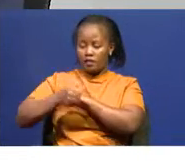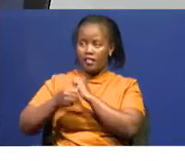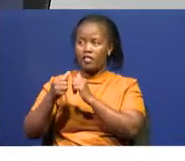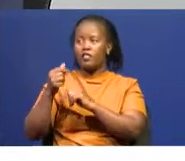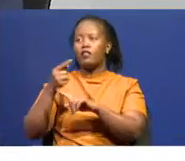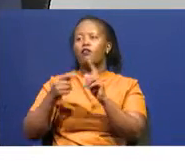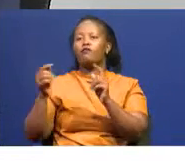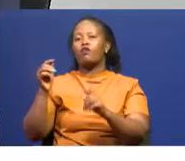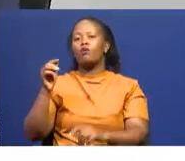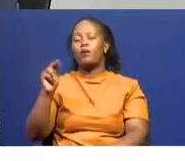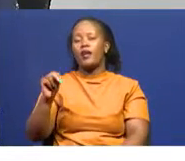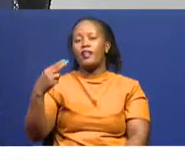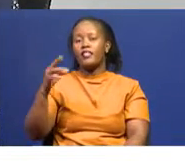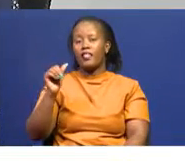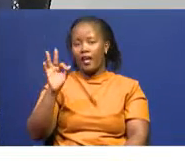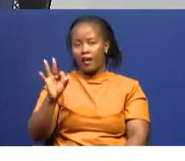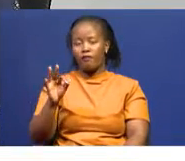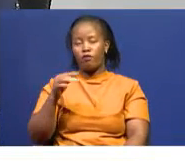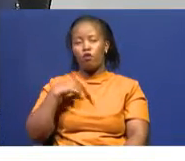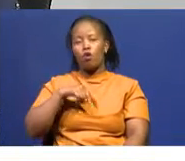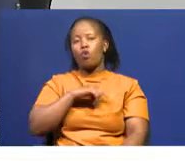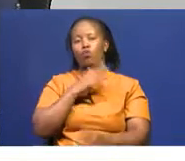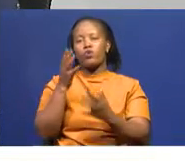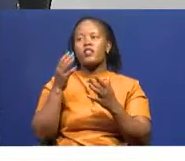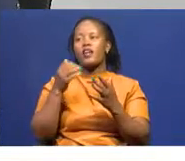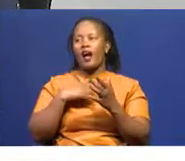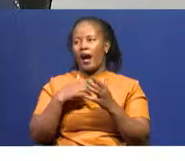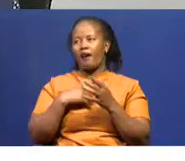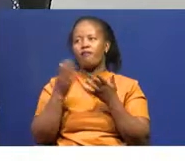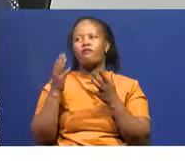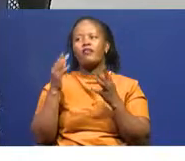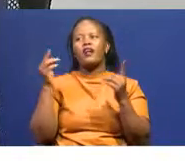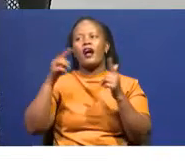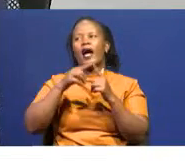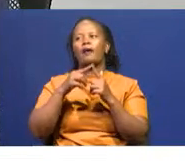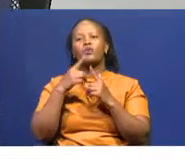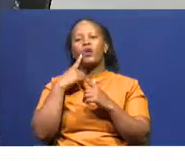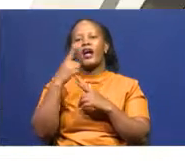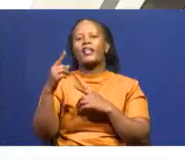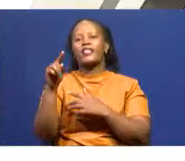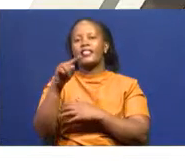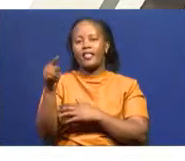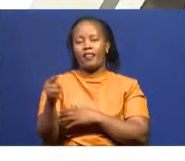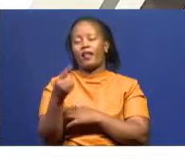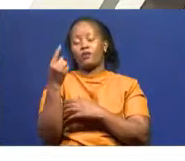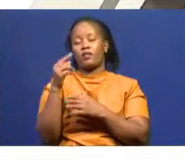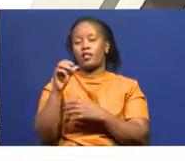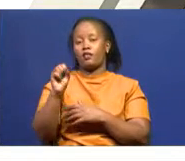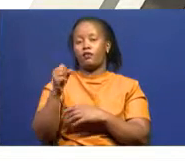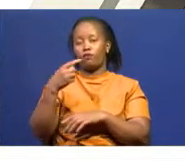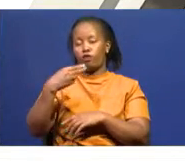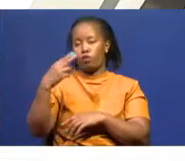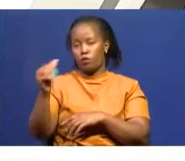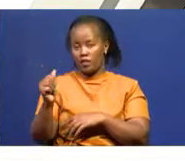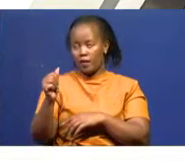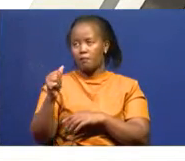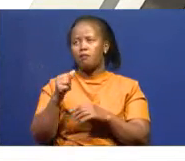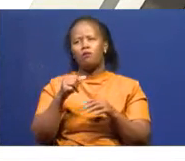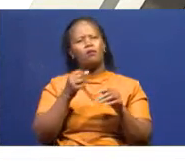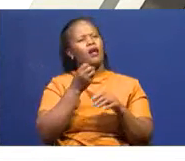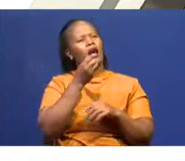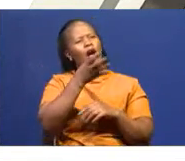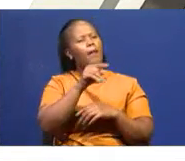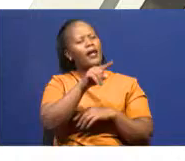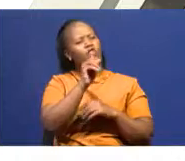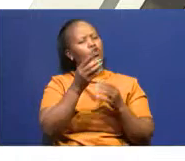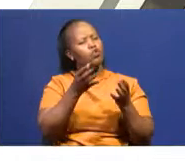we cover diagnostics for cancer. Up to how much? Up to 100,000. 100,000. Yes, that means for a lady. And how much do you